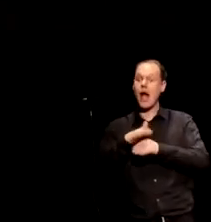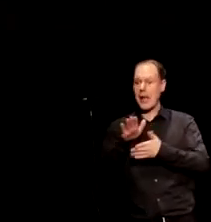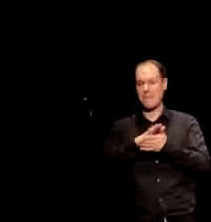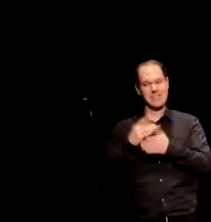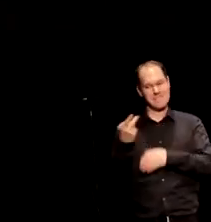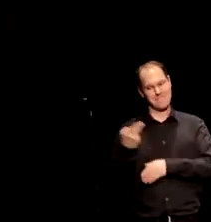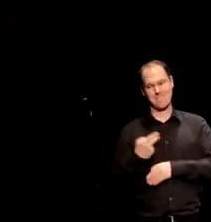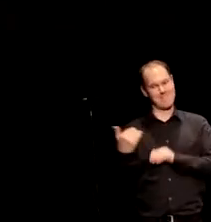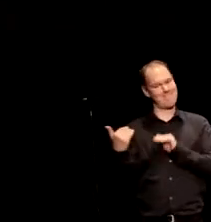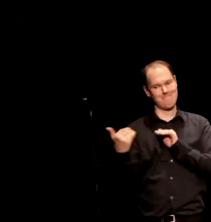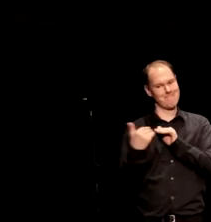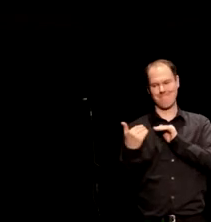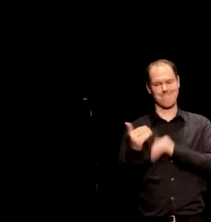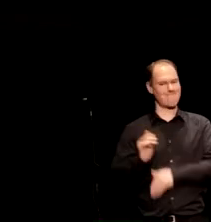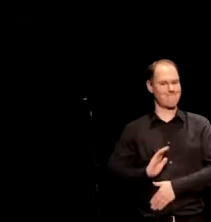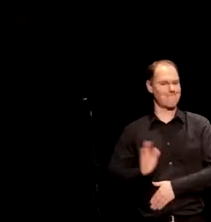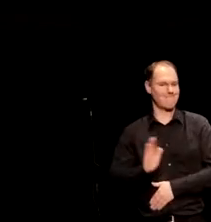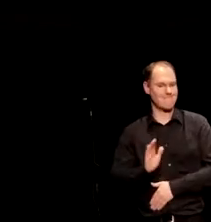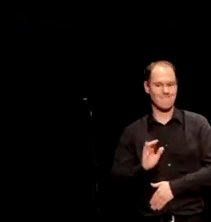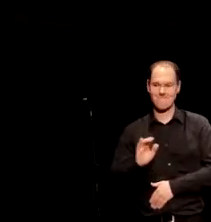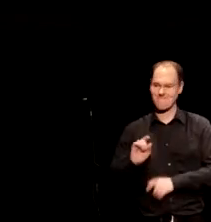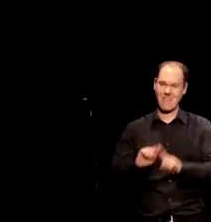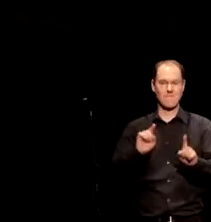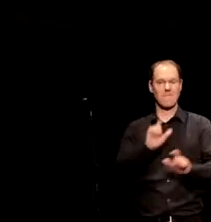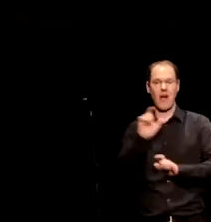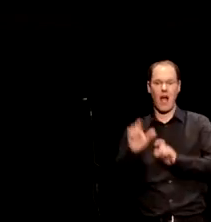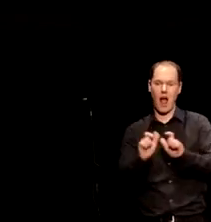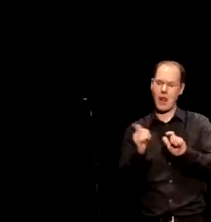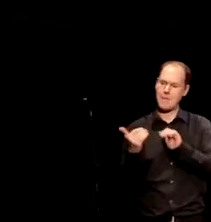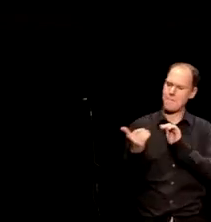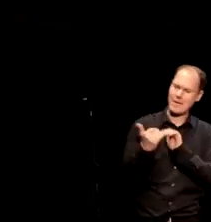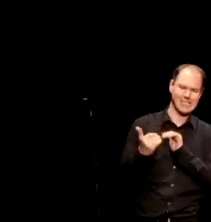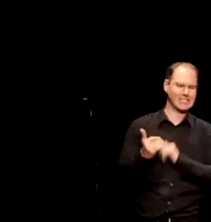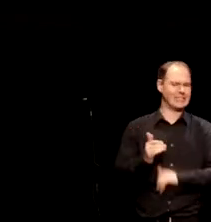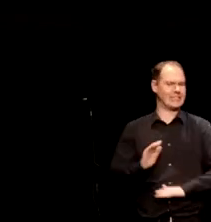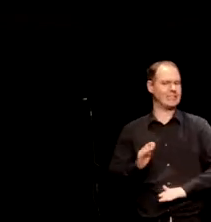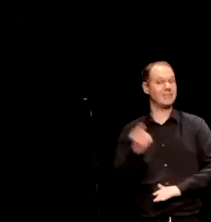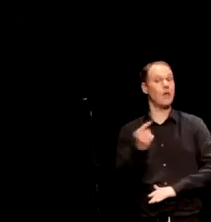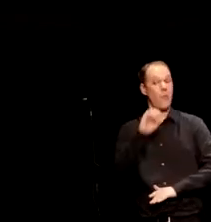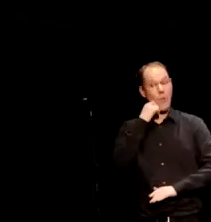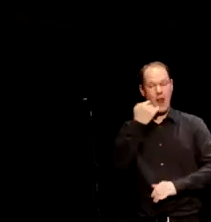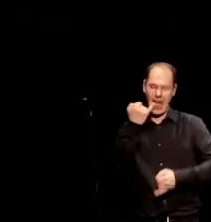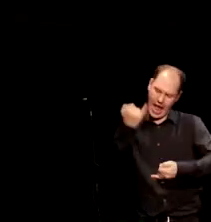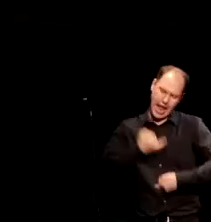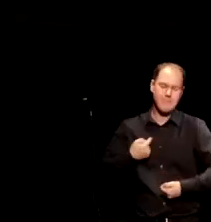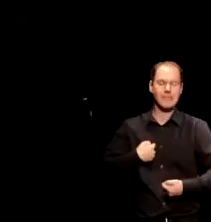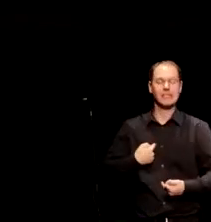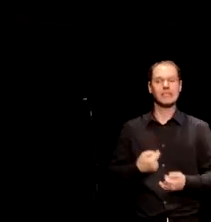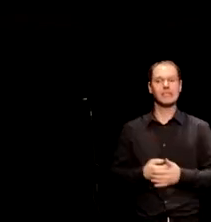sect, not of his color. And he would hate me.